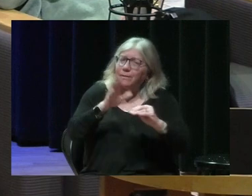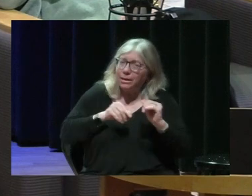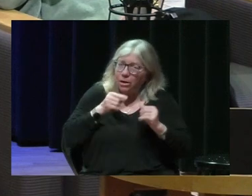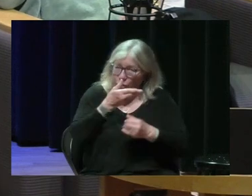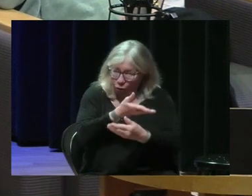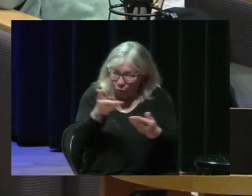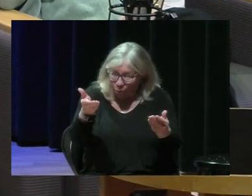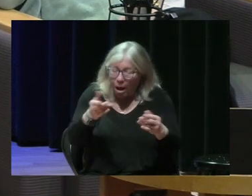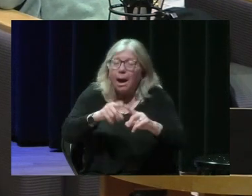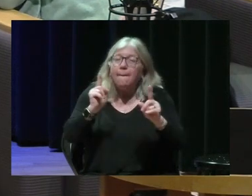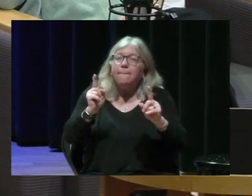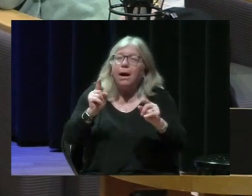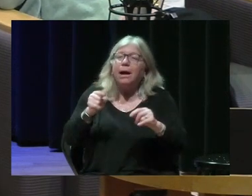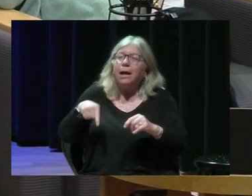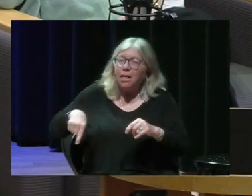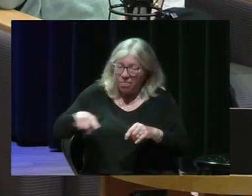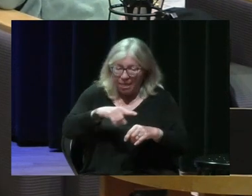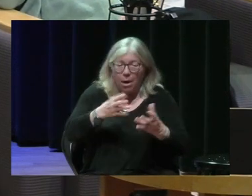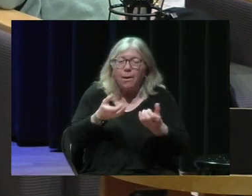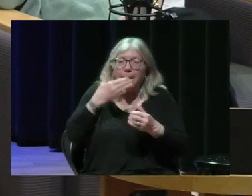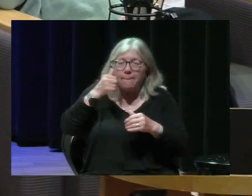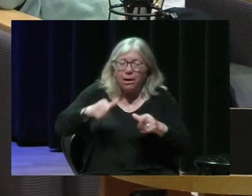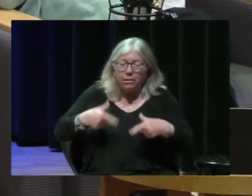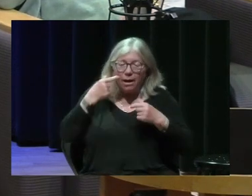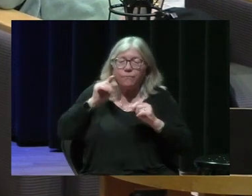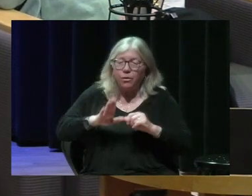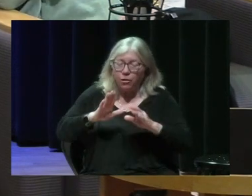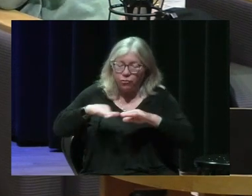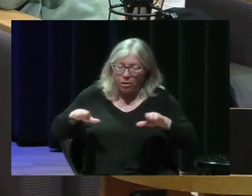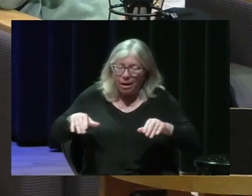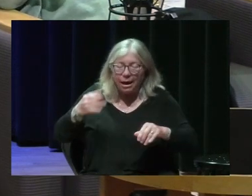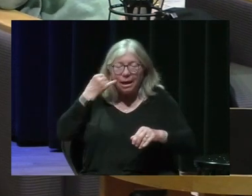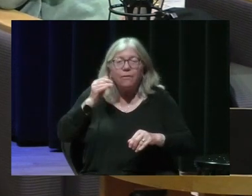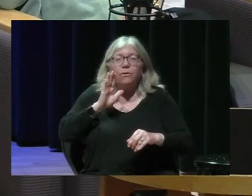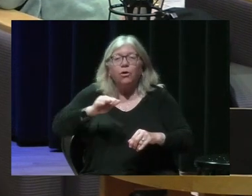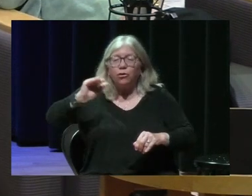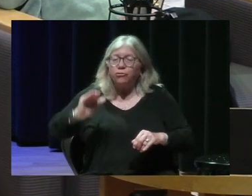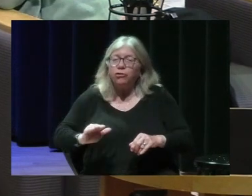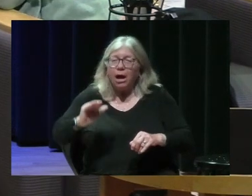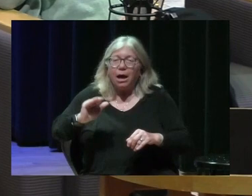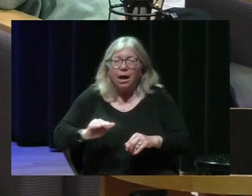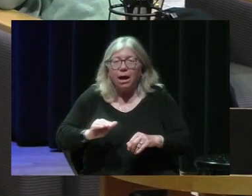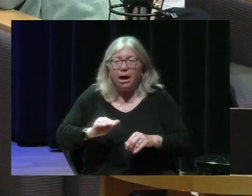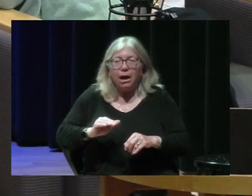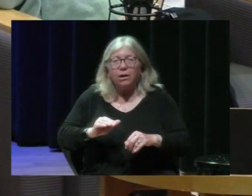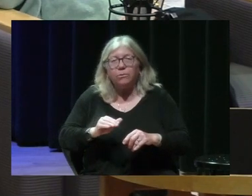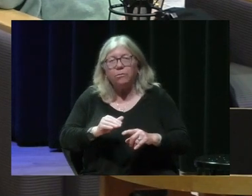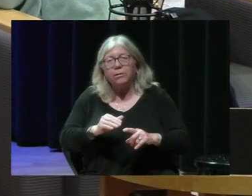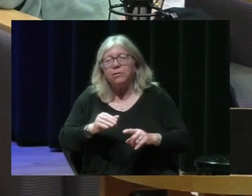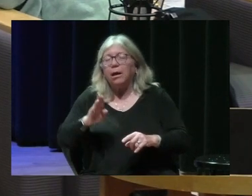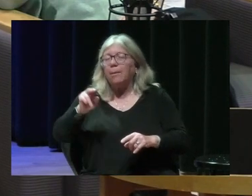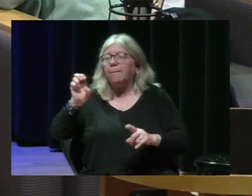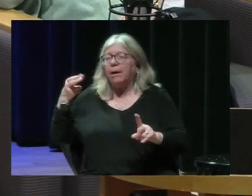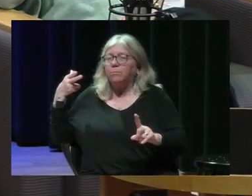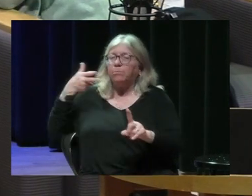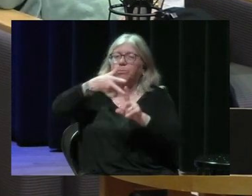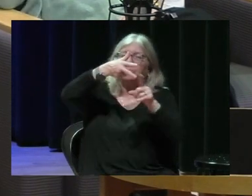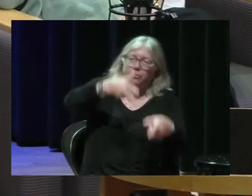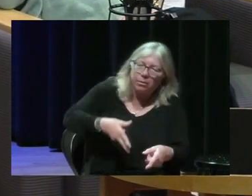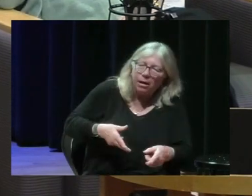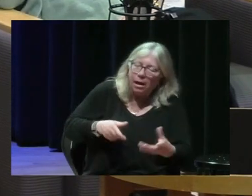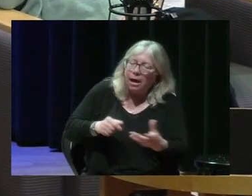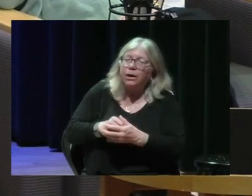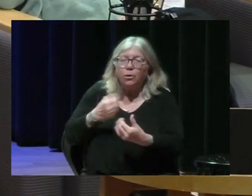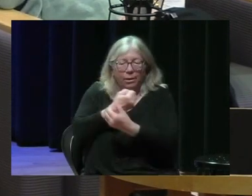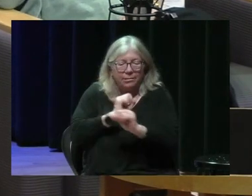do, but they want a better life for their children. And if your child was hit by a bus, they would bend over backwards to